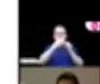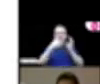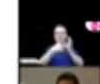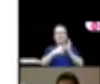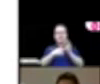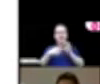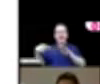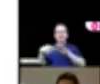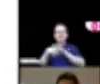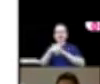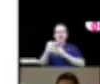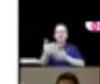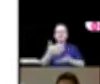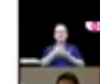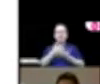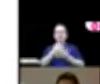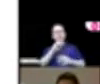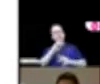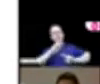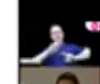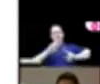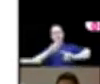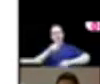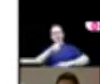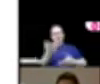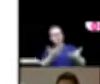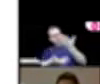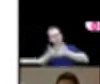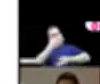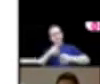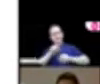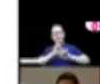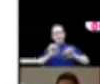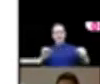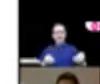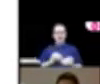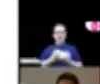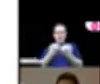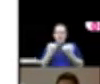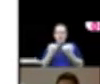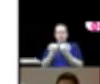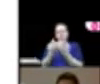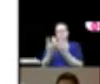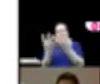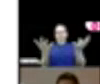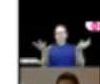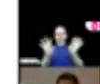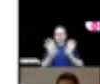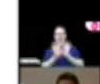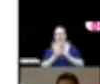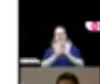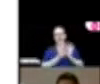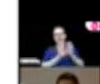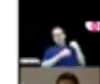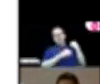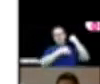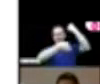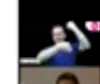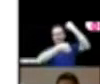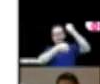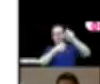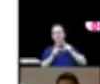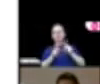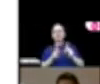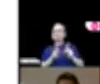voice and their power to stand together and fight the LGBT system that